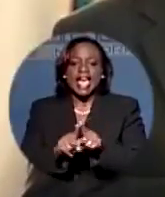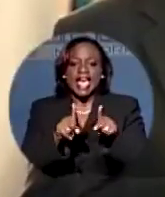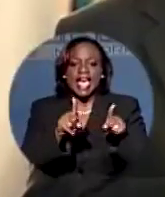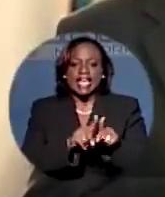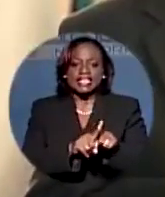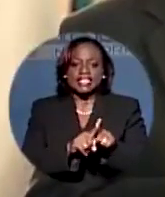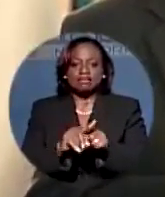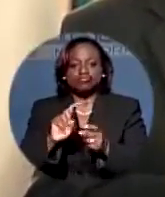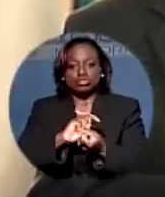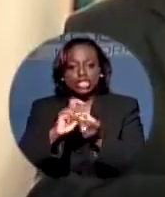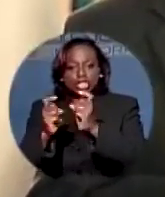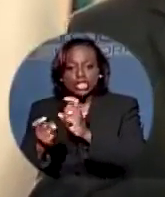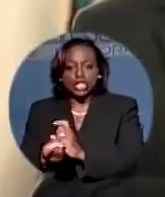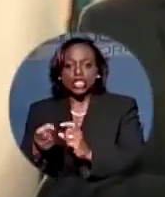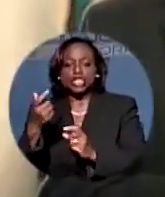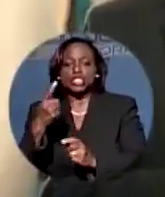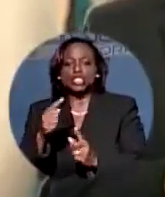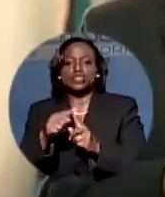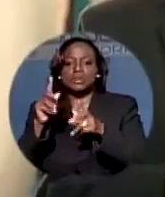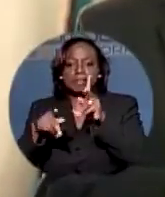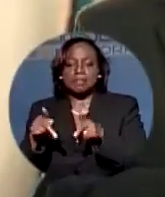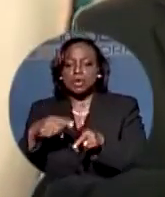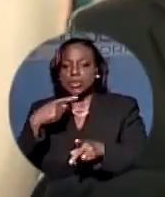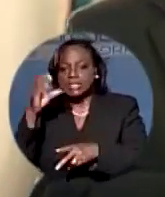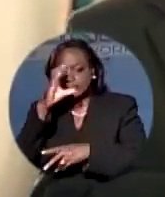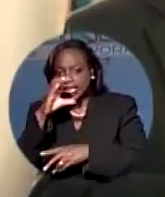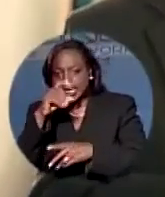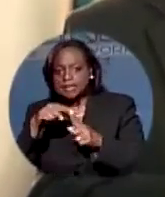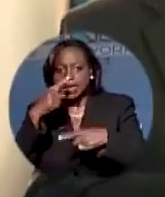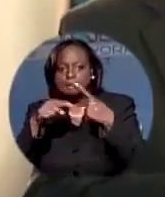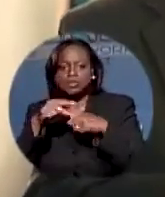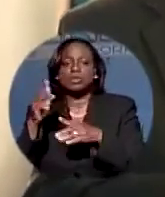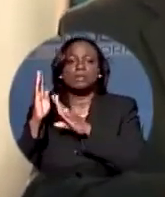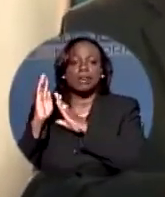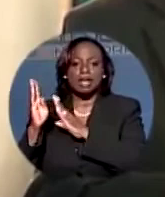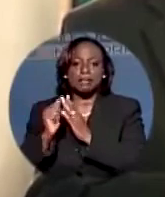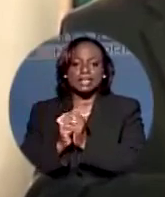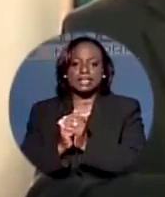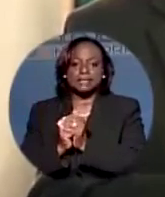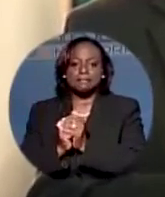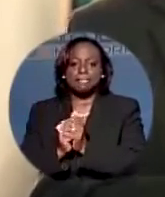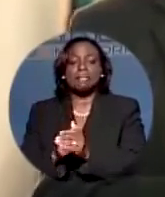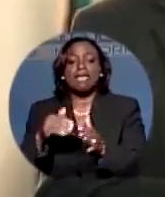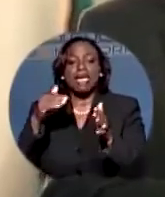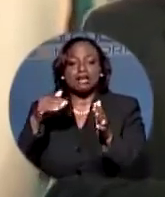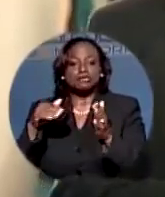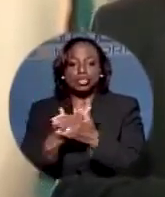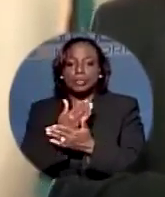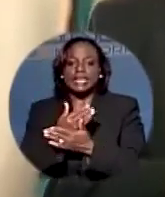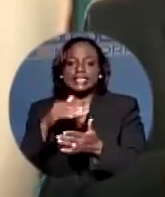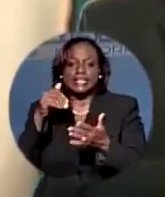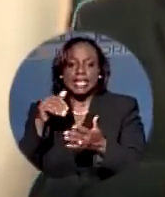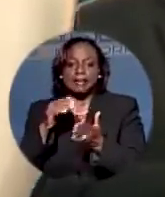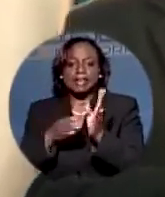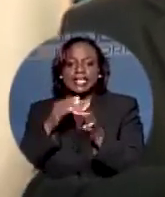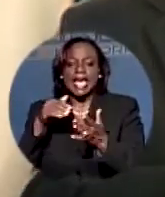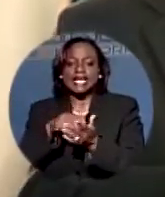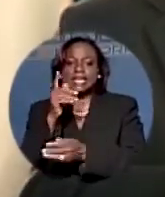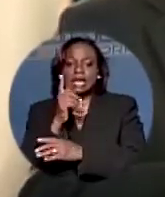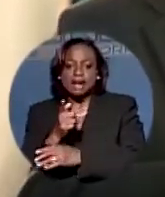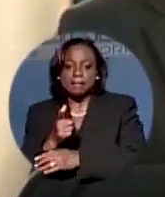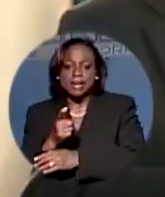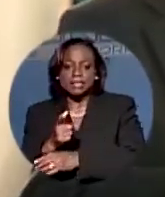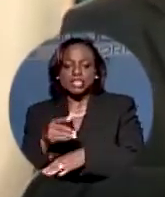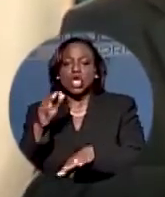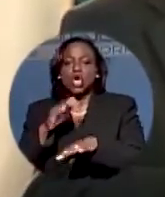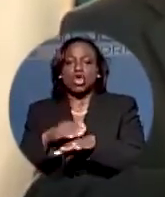seeking to violate Bahamian laws. The new base being developed at Gunpoint in Ragged Island will allow the Defense